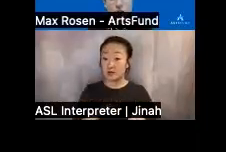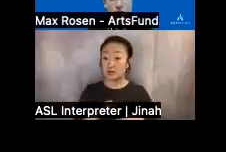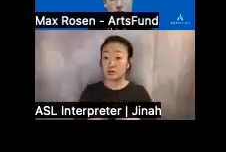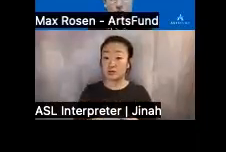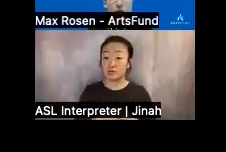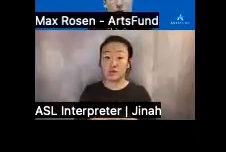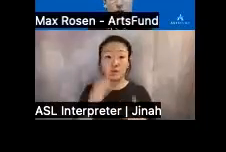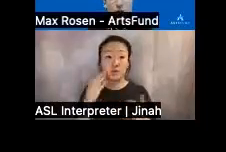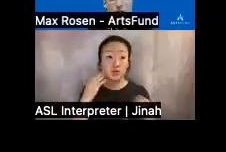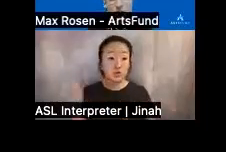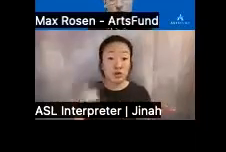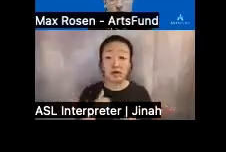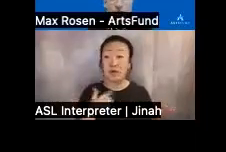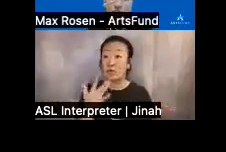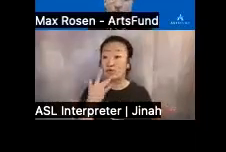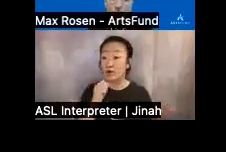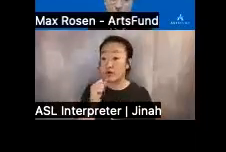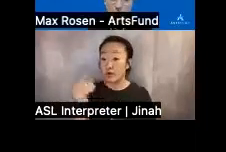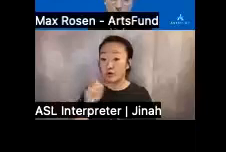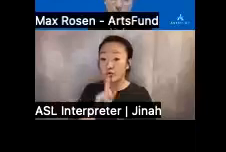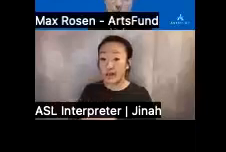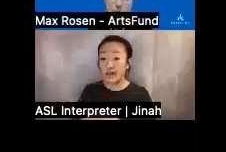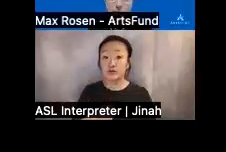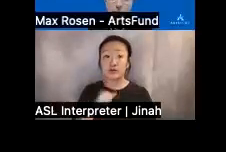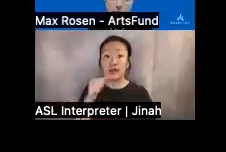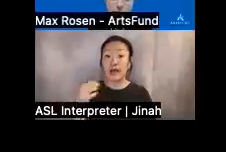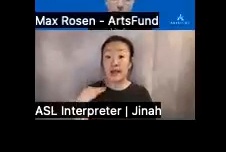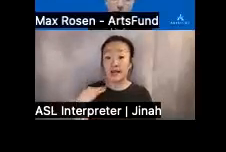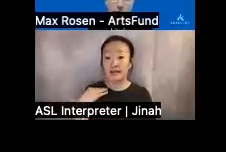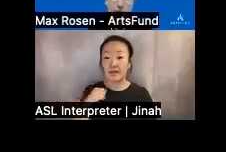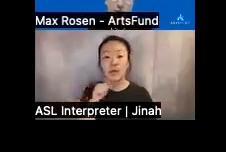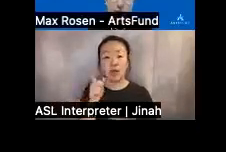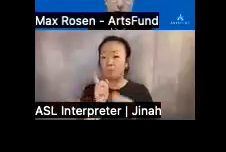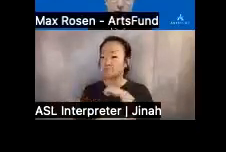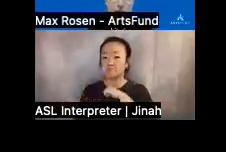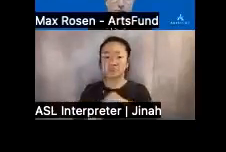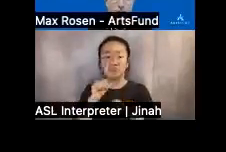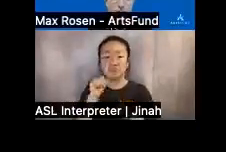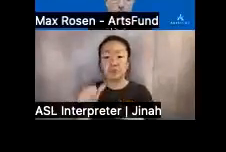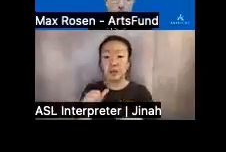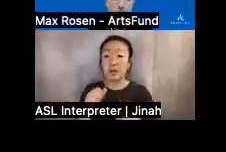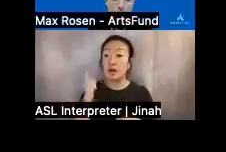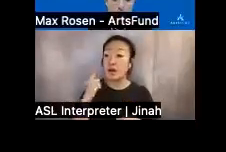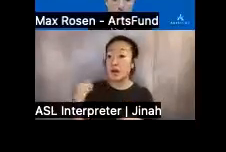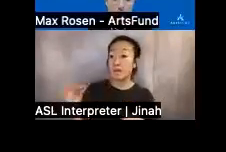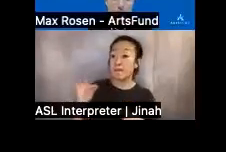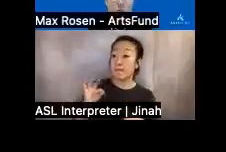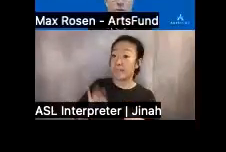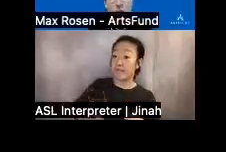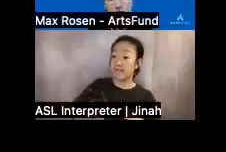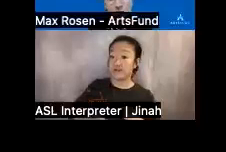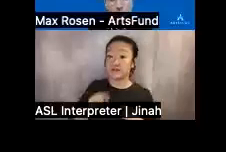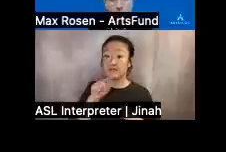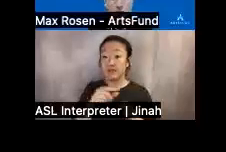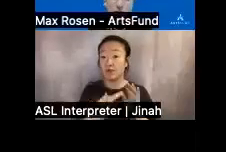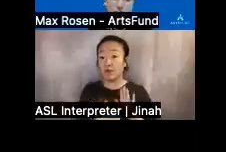not know," "prefer not to answer," "not applicable," you will not be penalized, but the benefits of demographic representation will